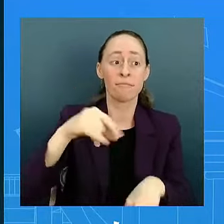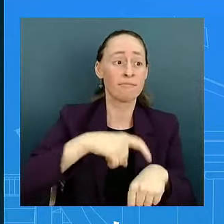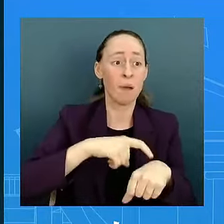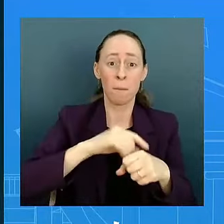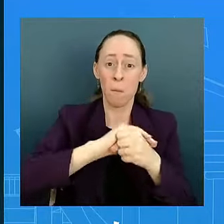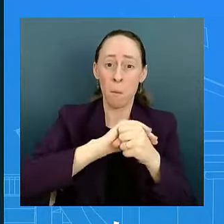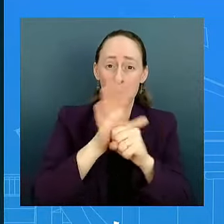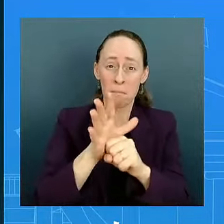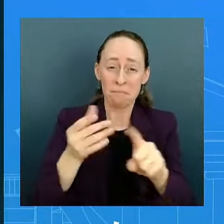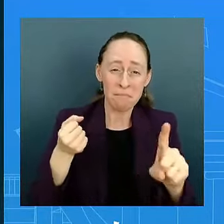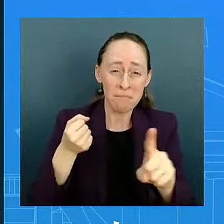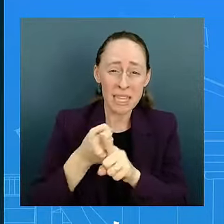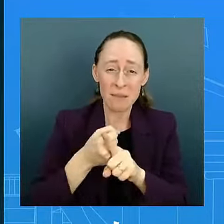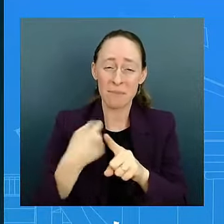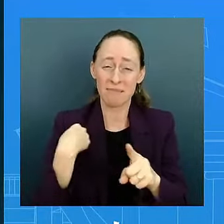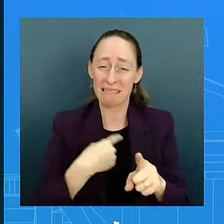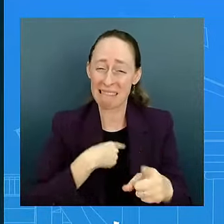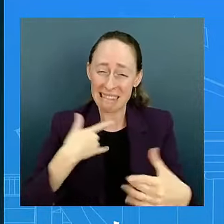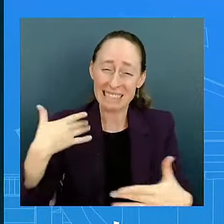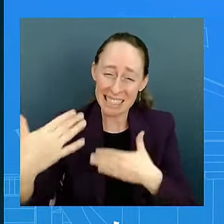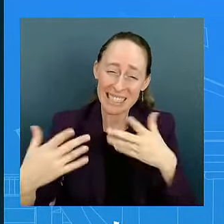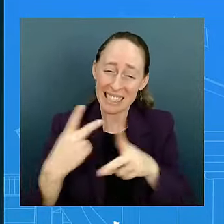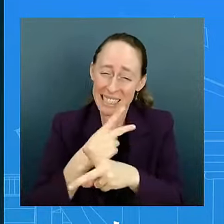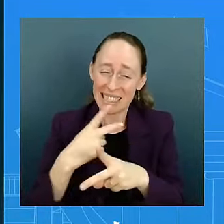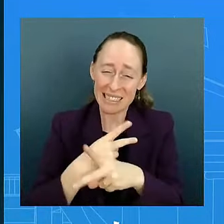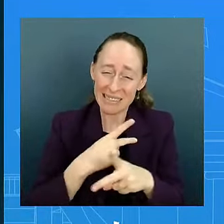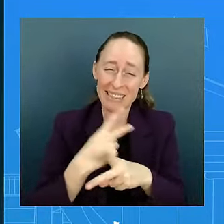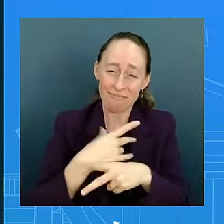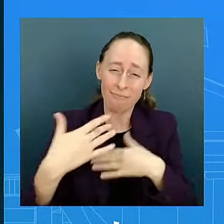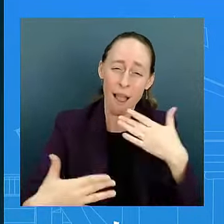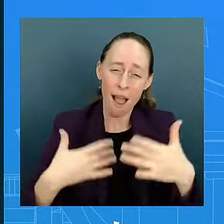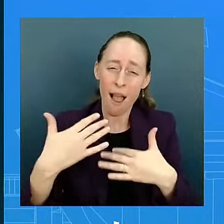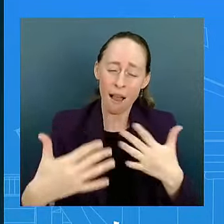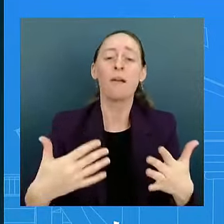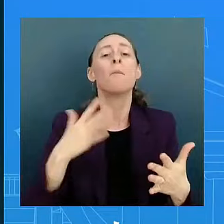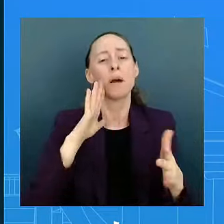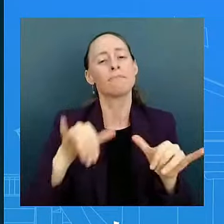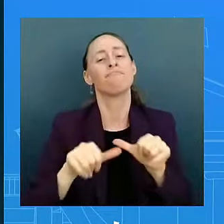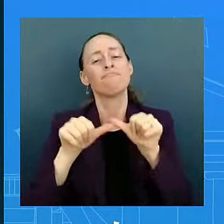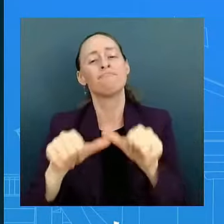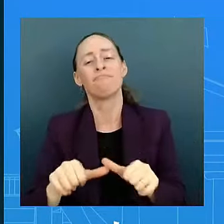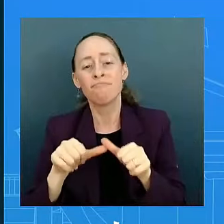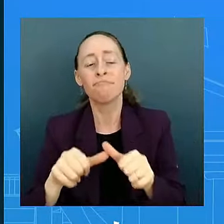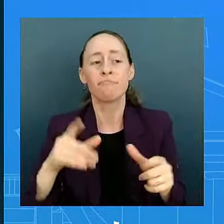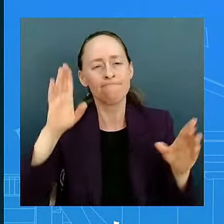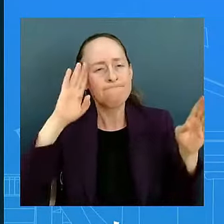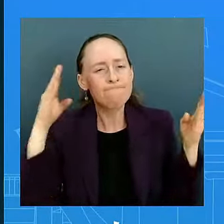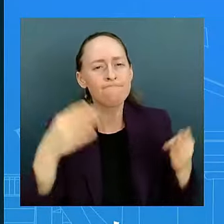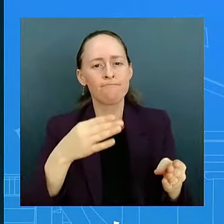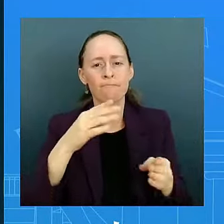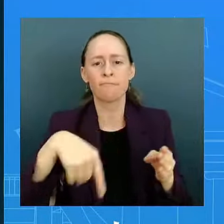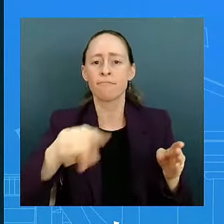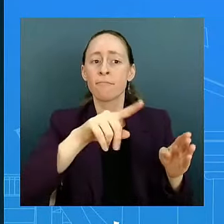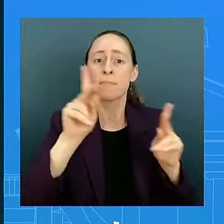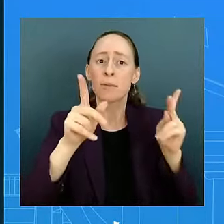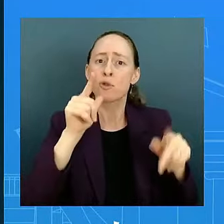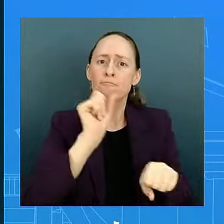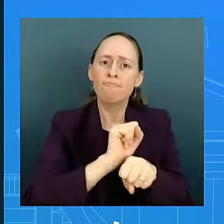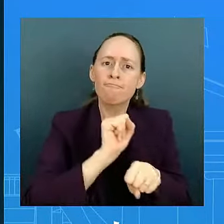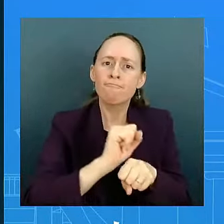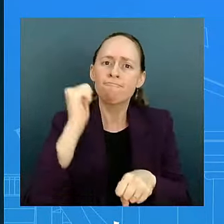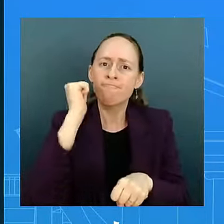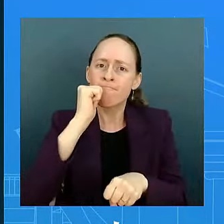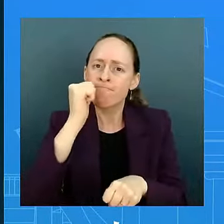just that. The working class, the middle class, what else can we do to lower those costs as we have been doing for the past